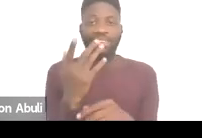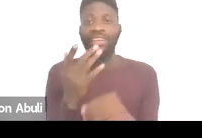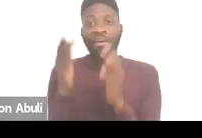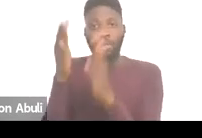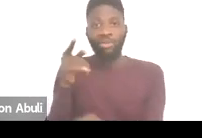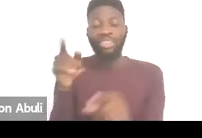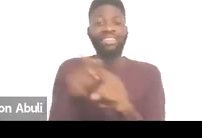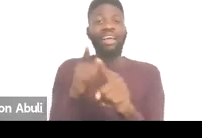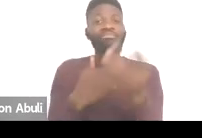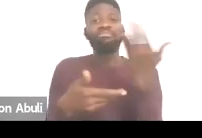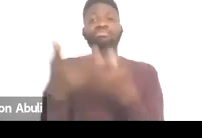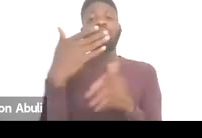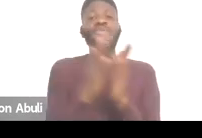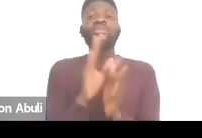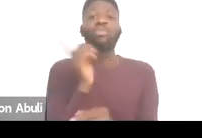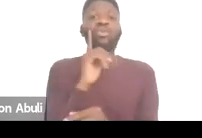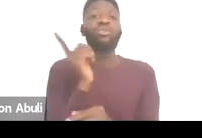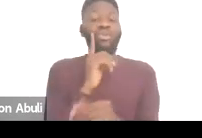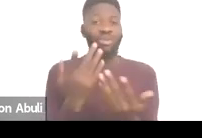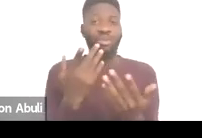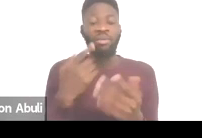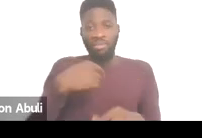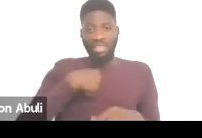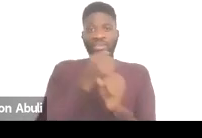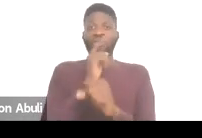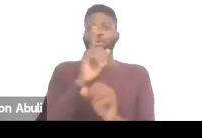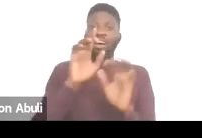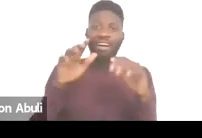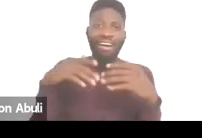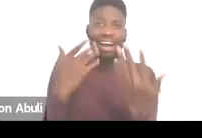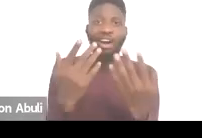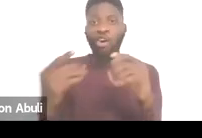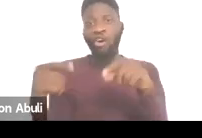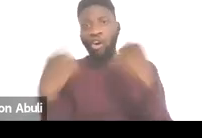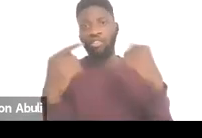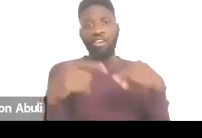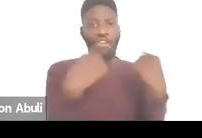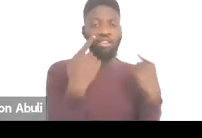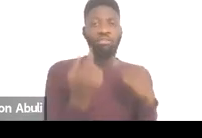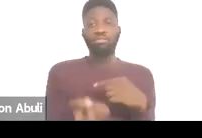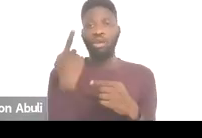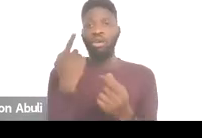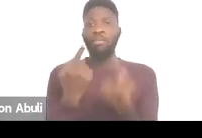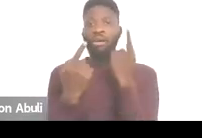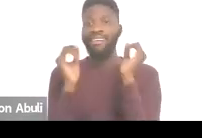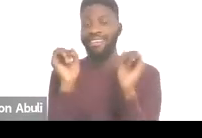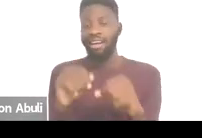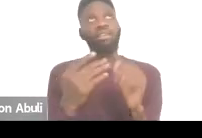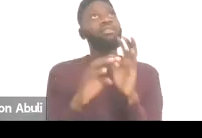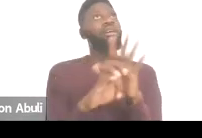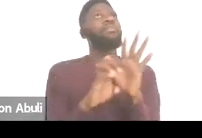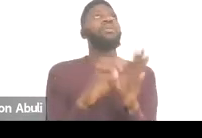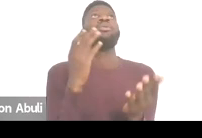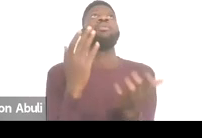you're interacting with on a daily basis. How do I ensure maybe that the conflicts that may come up, for example,